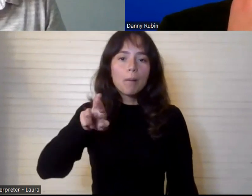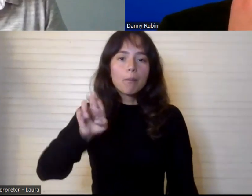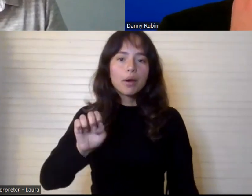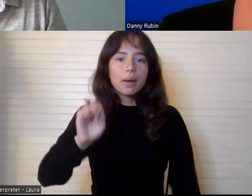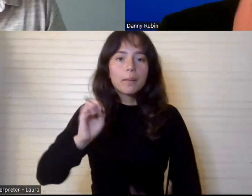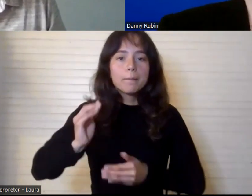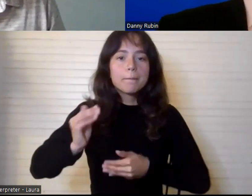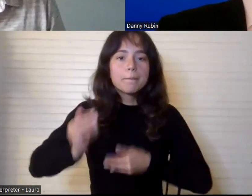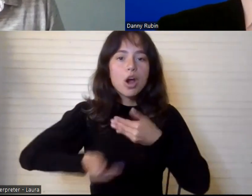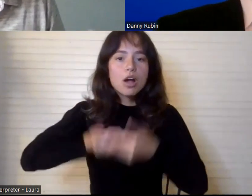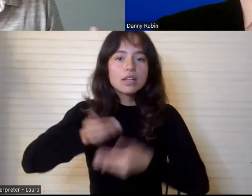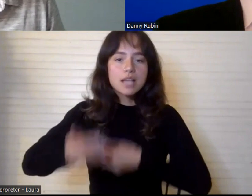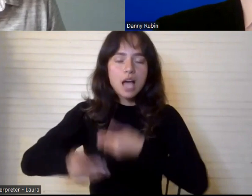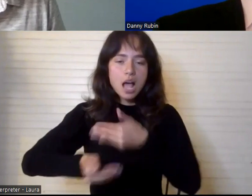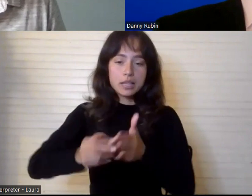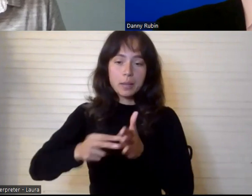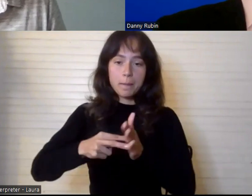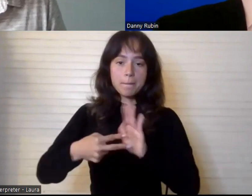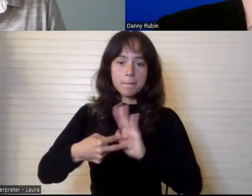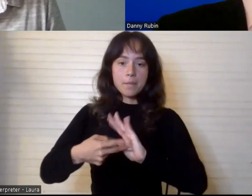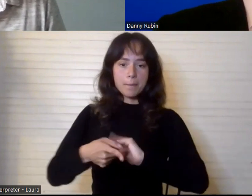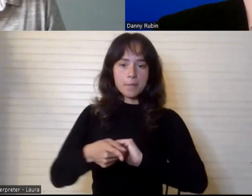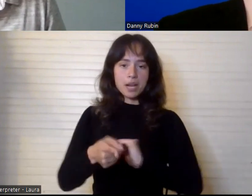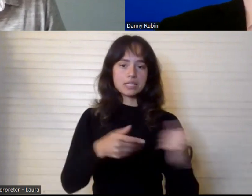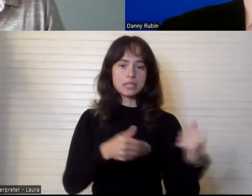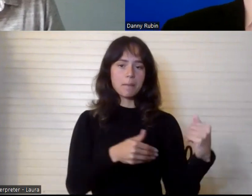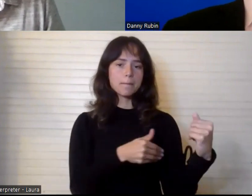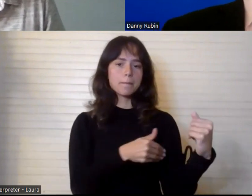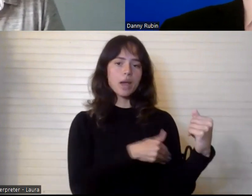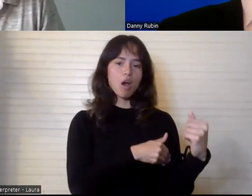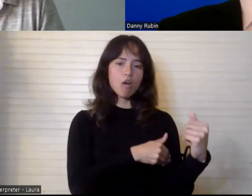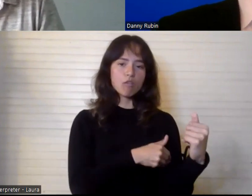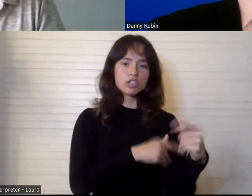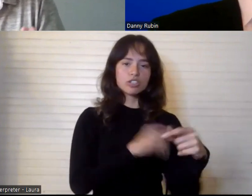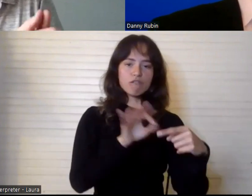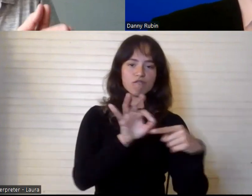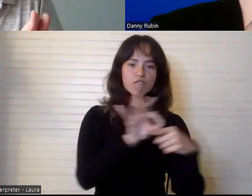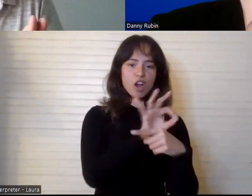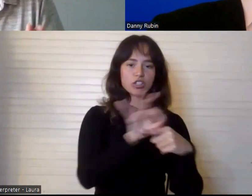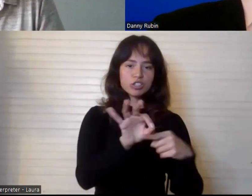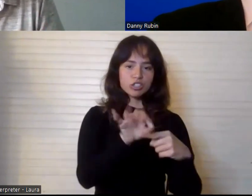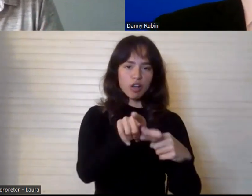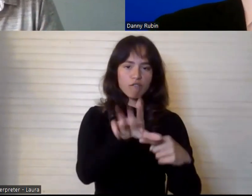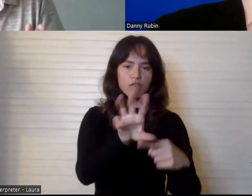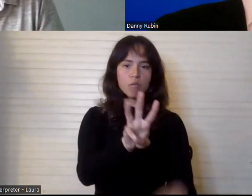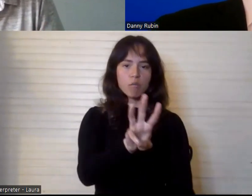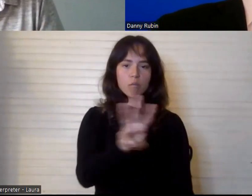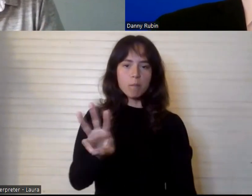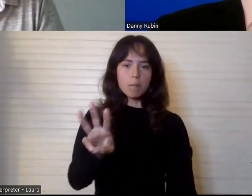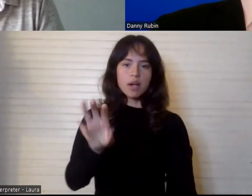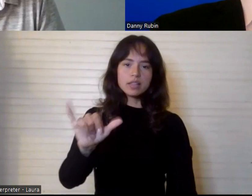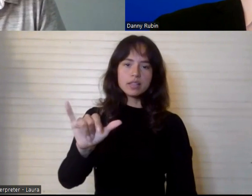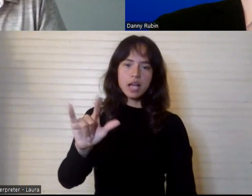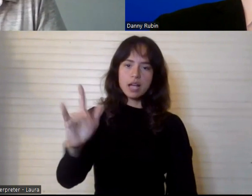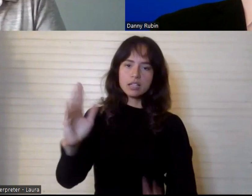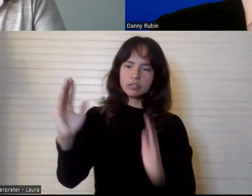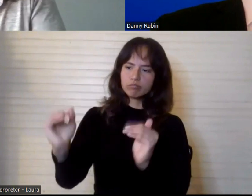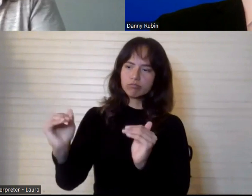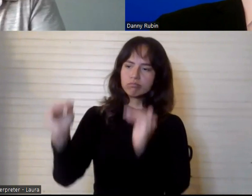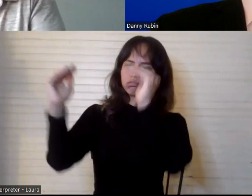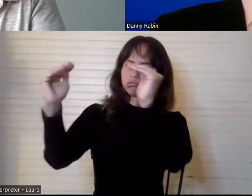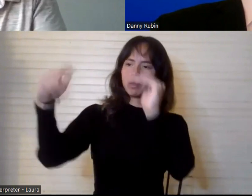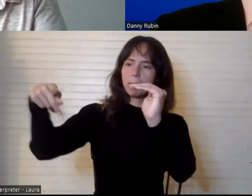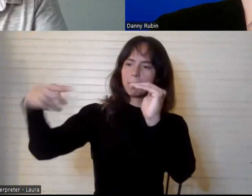language that powers a lot of the features and functionality of any website. So that's a high-level explanation of PHP.